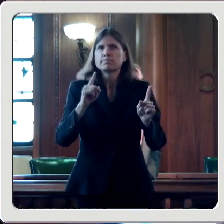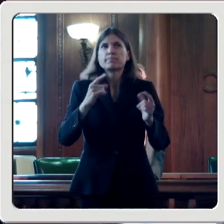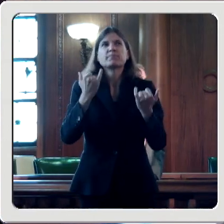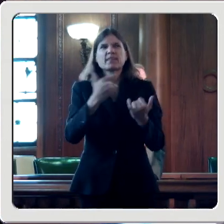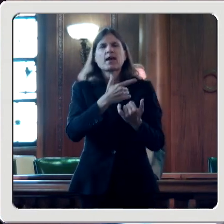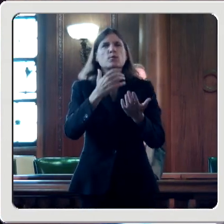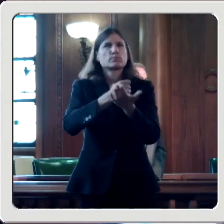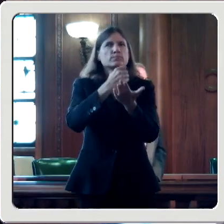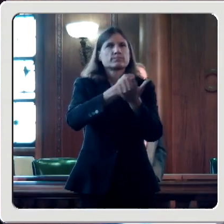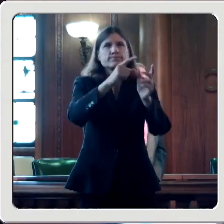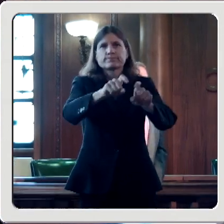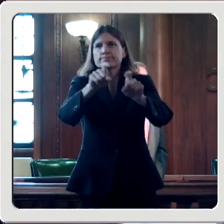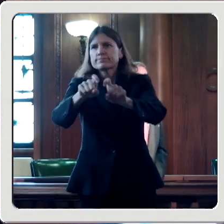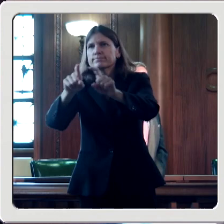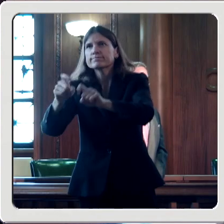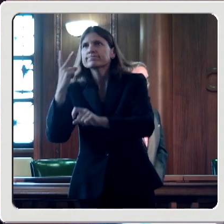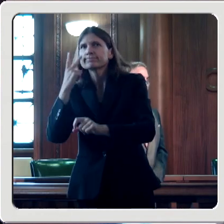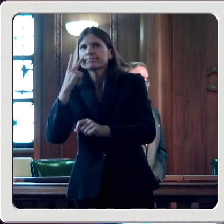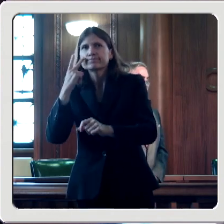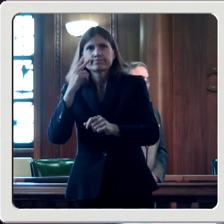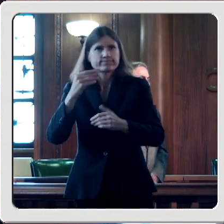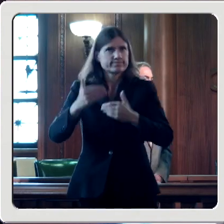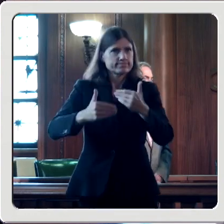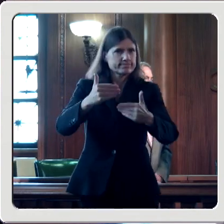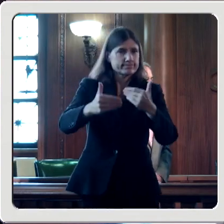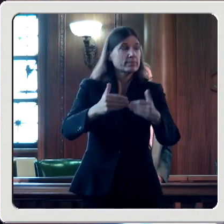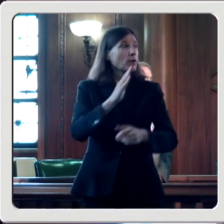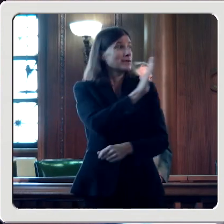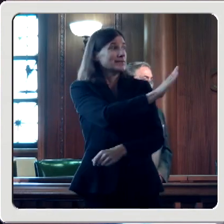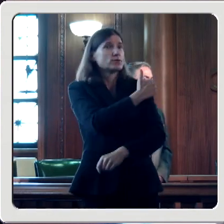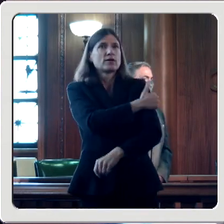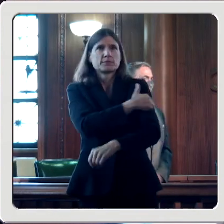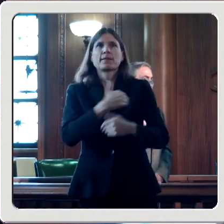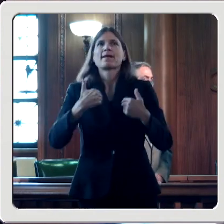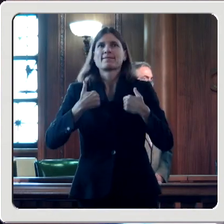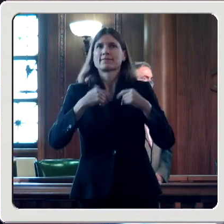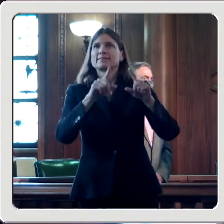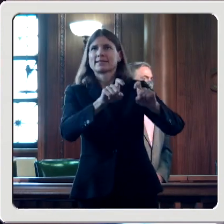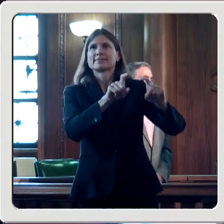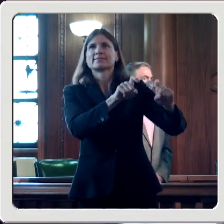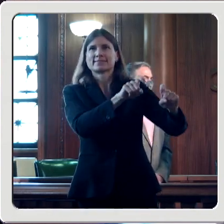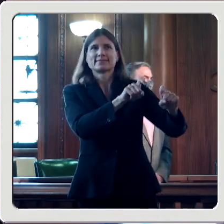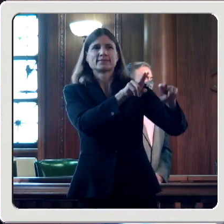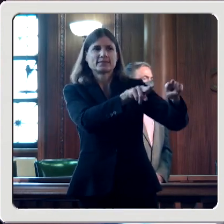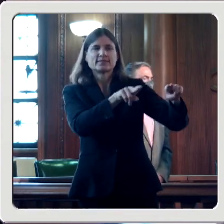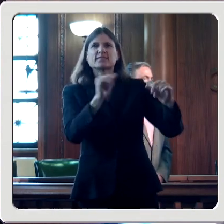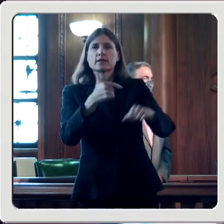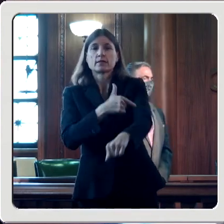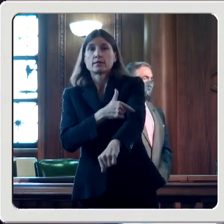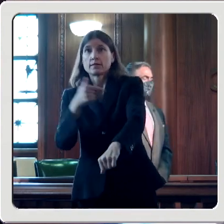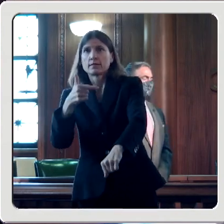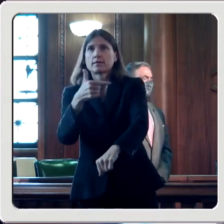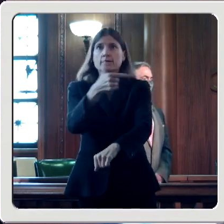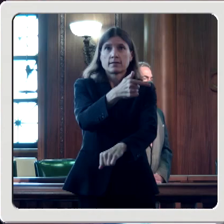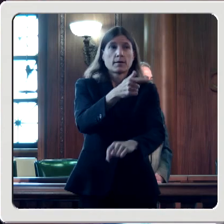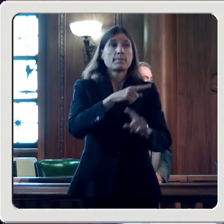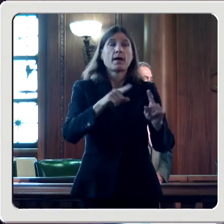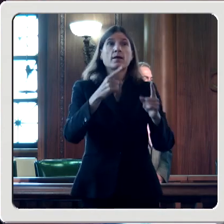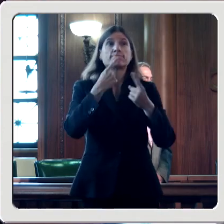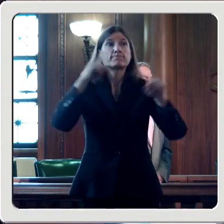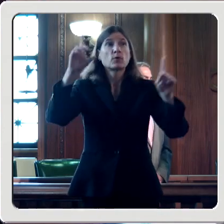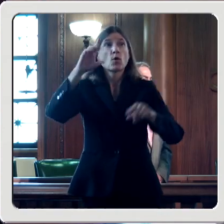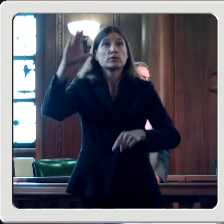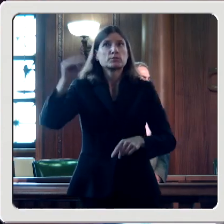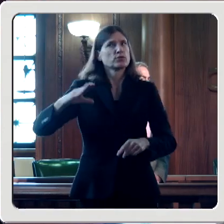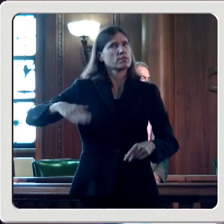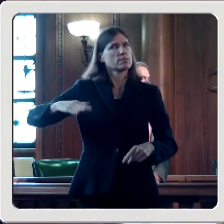And I would say that there are still outstanding questions and much to be learned about the value of this therapy over